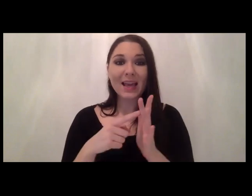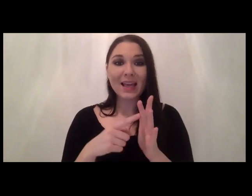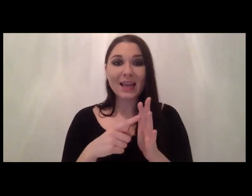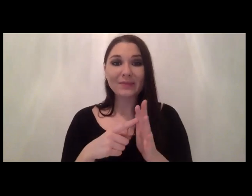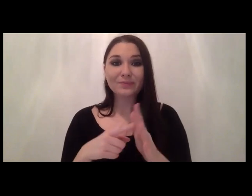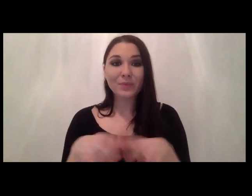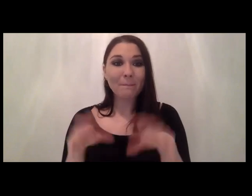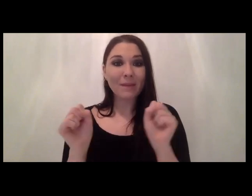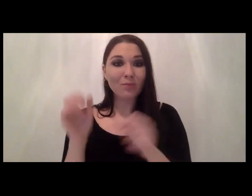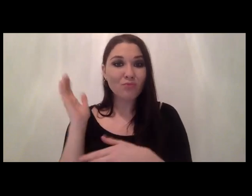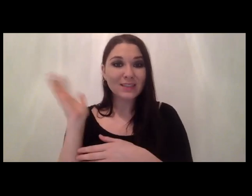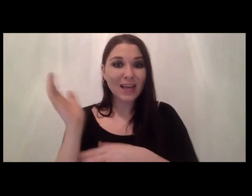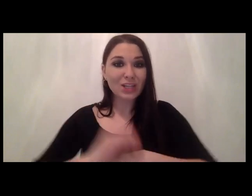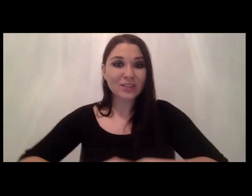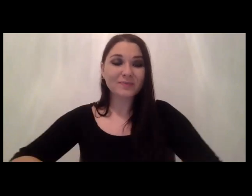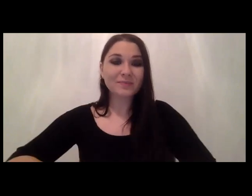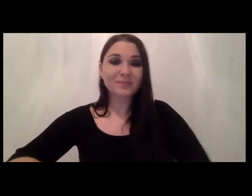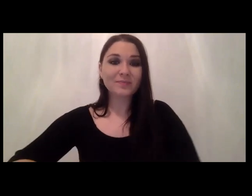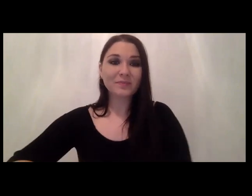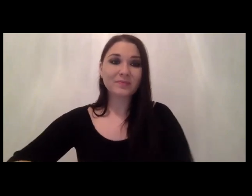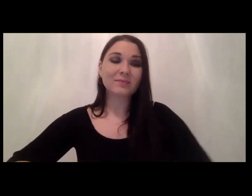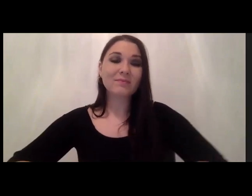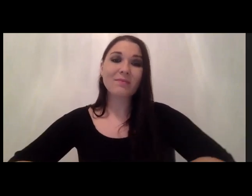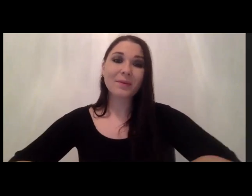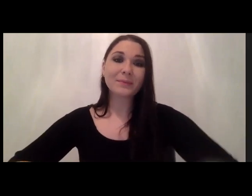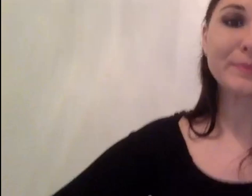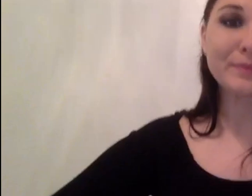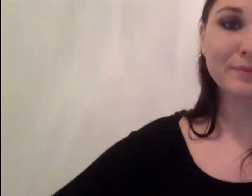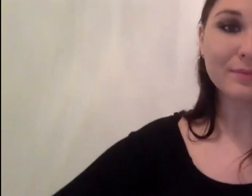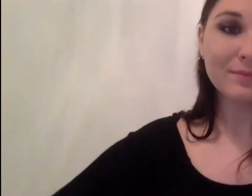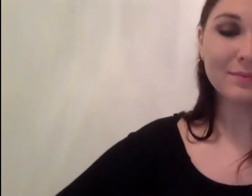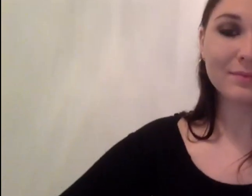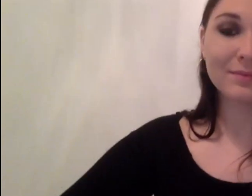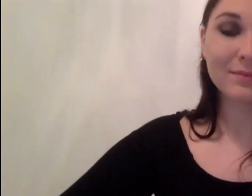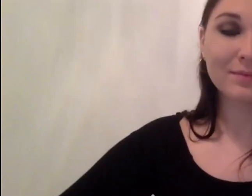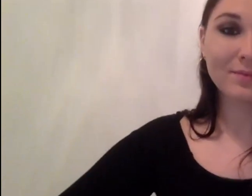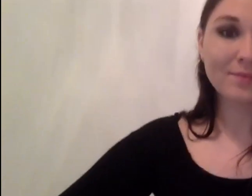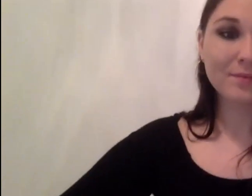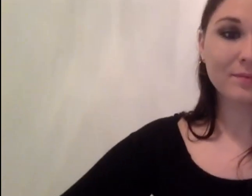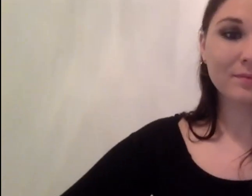thanks anthony okay let me see